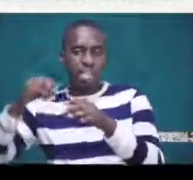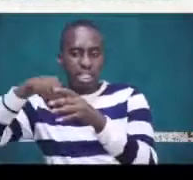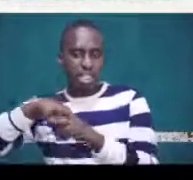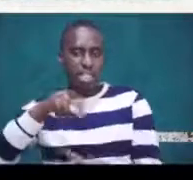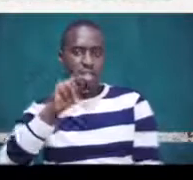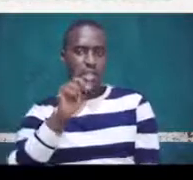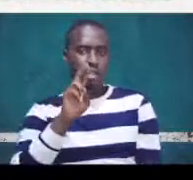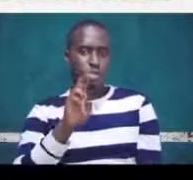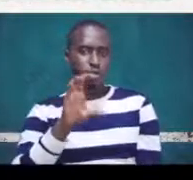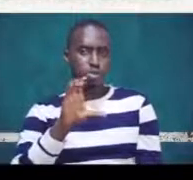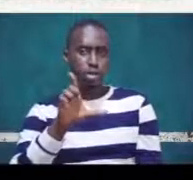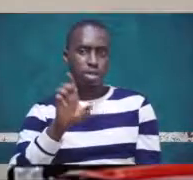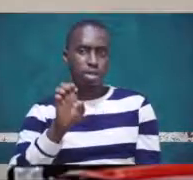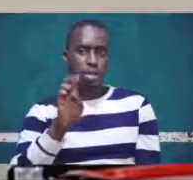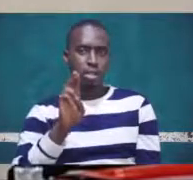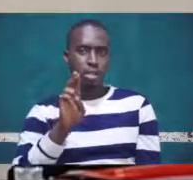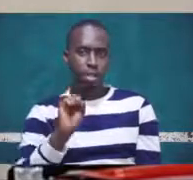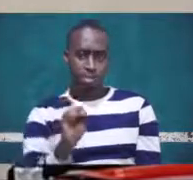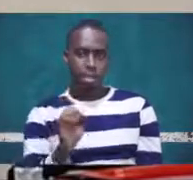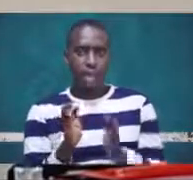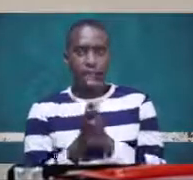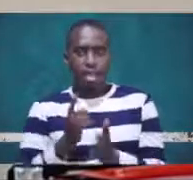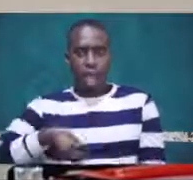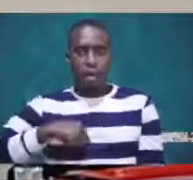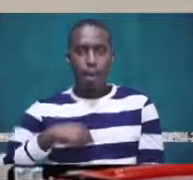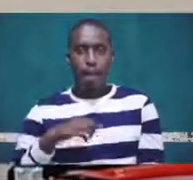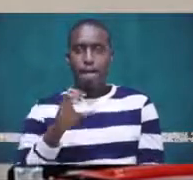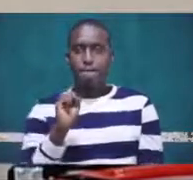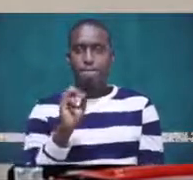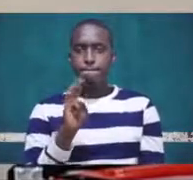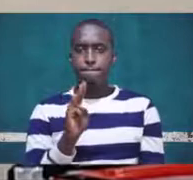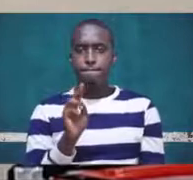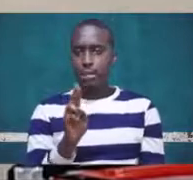nucleus and our muscles and what our body does?